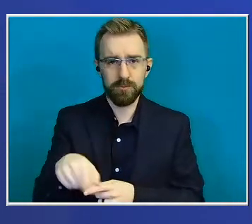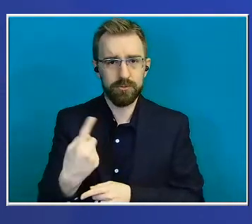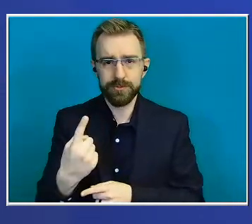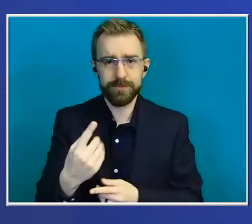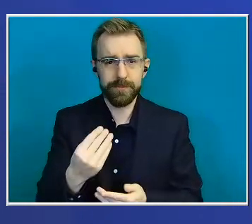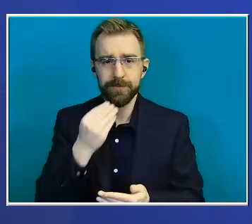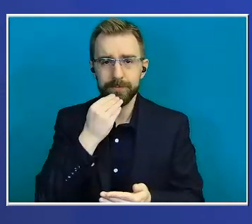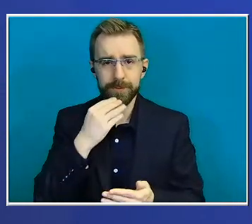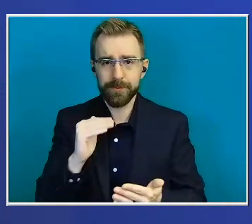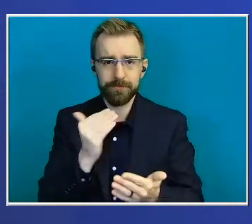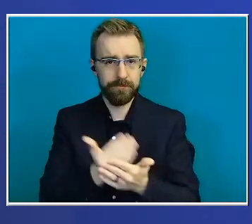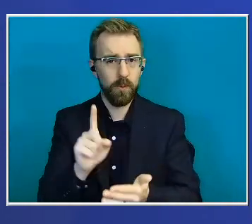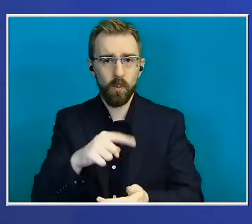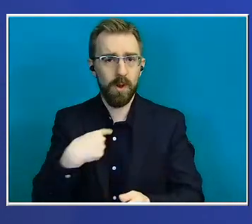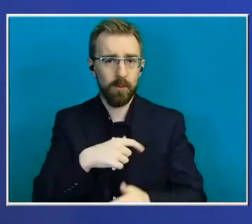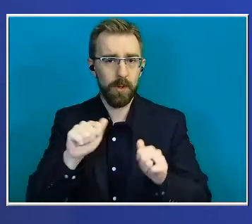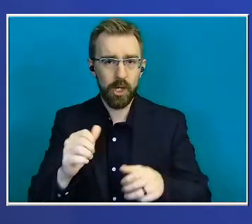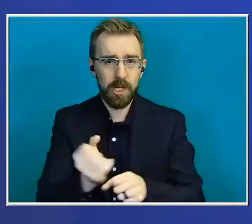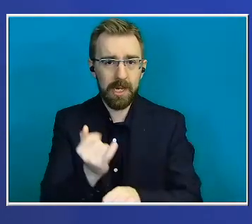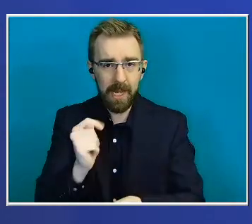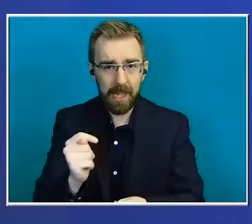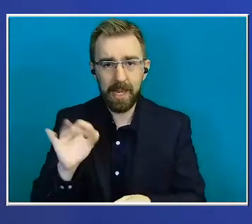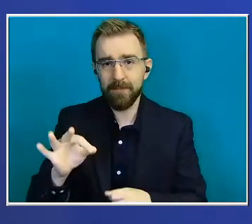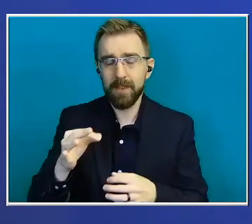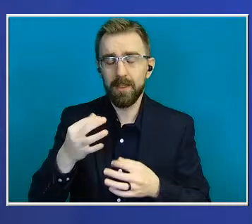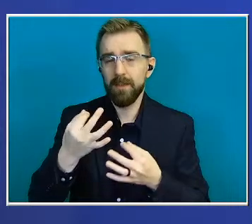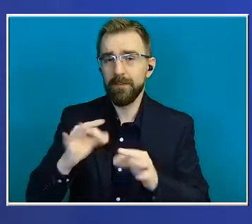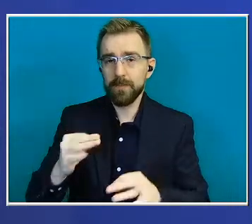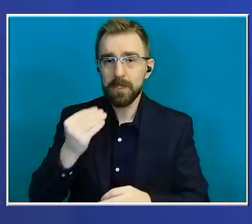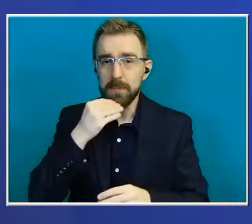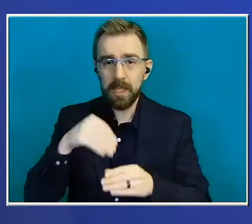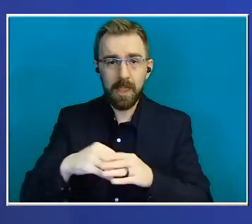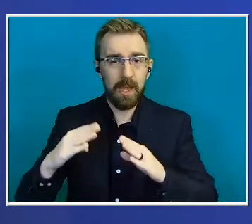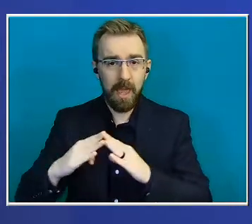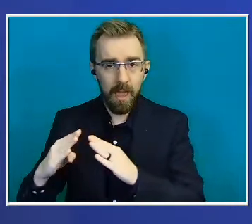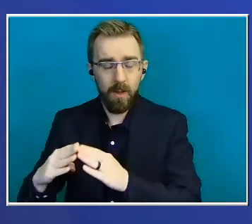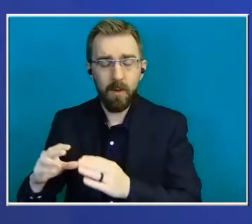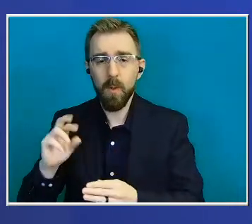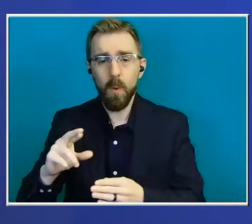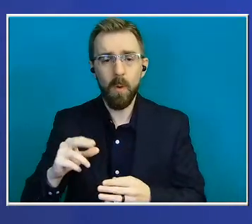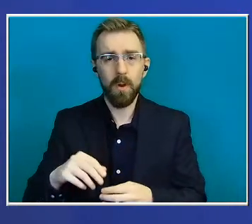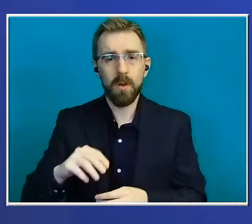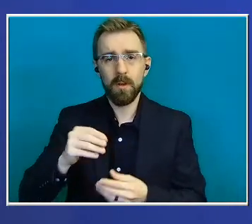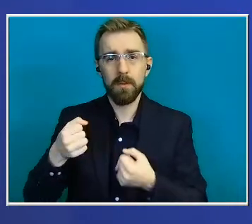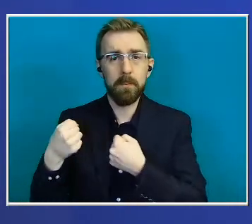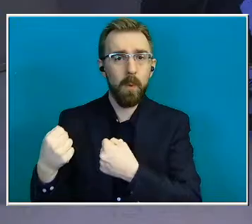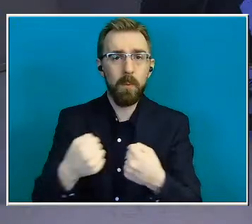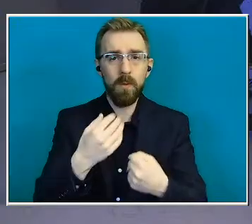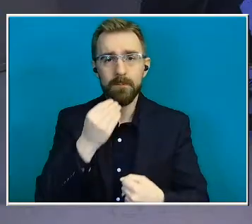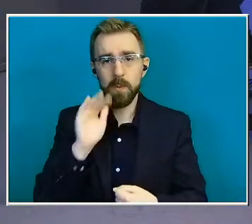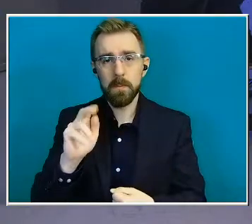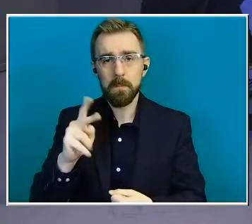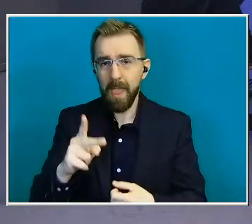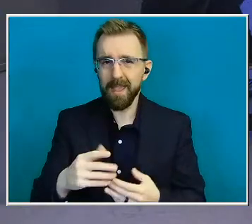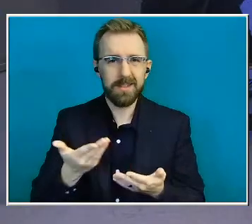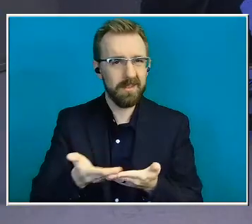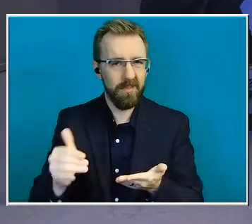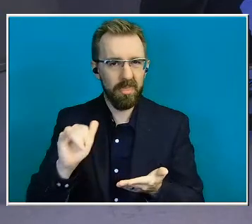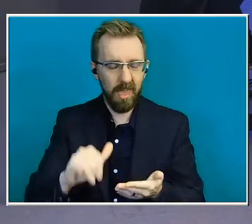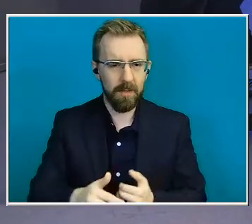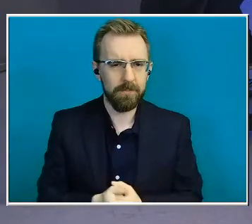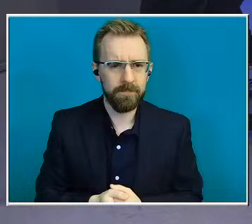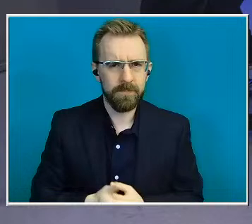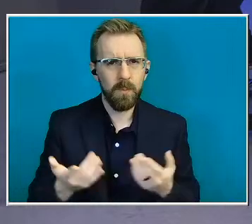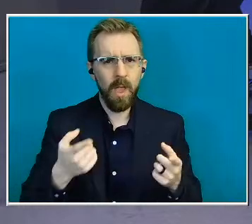could get it, if there was free meals in town or if there was mobile food bank and stuff like that. So what happened after you indicated that you